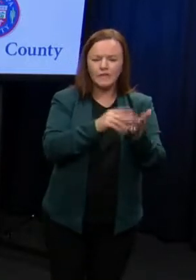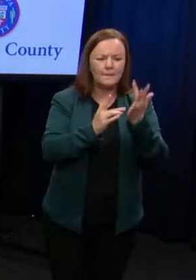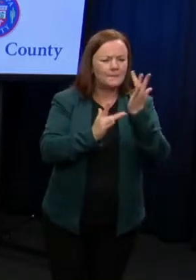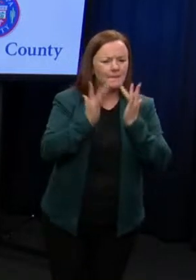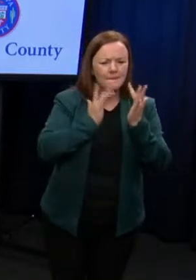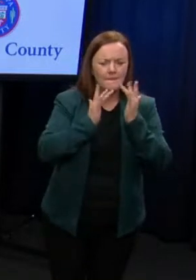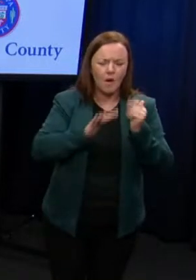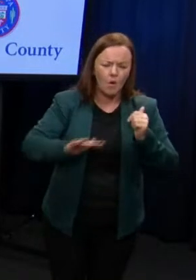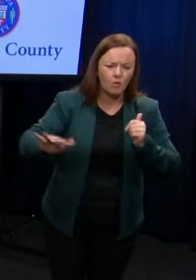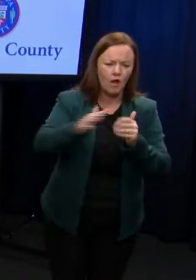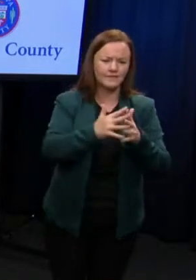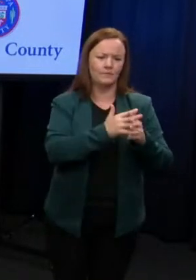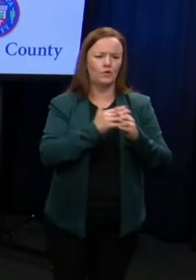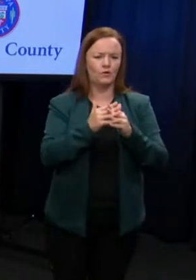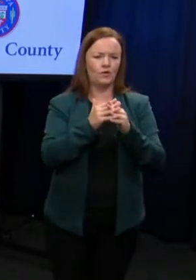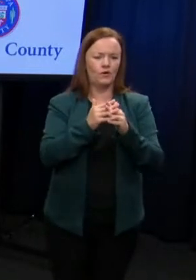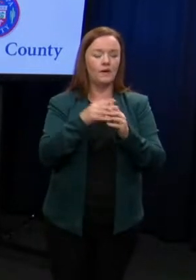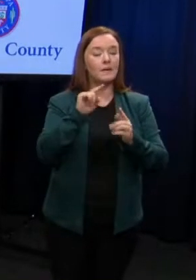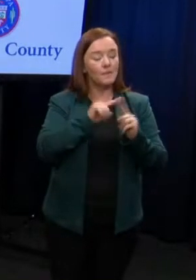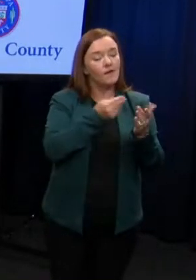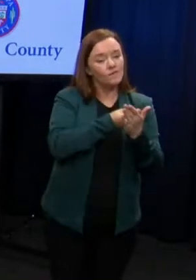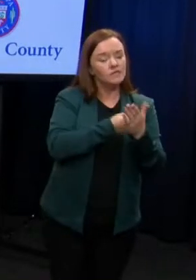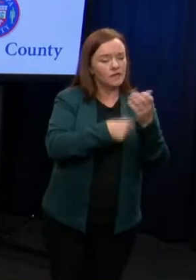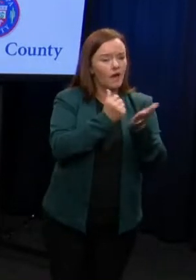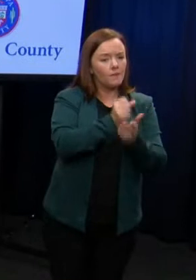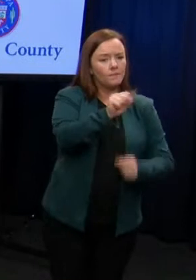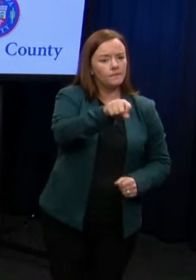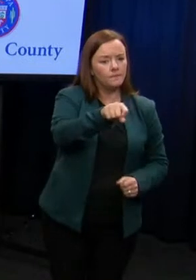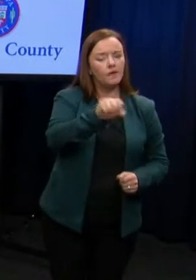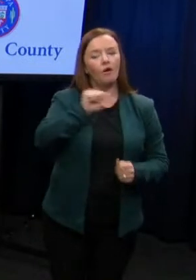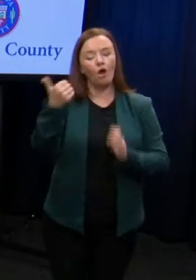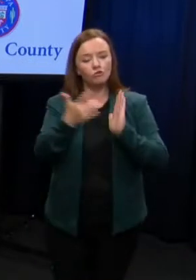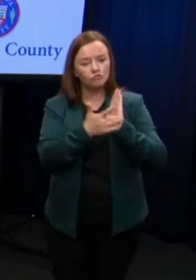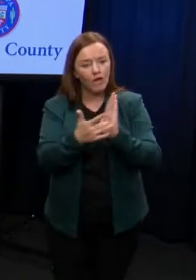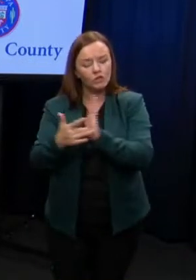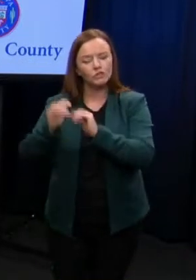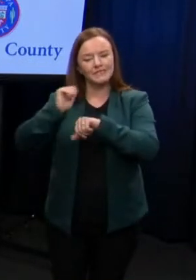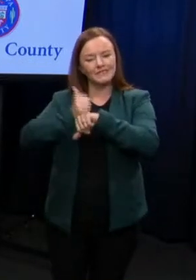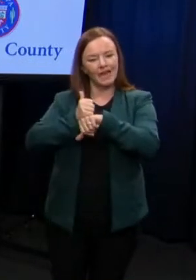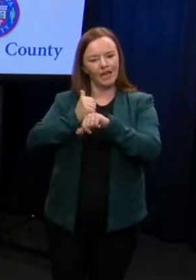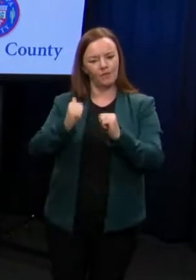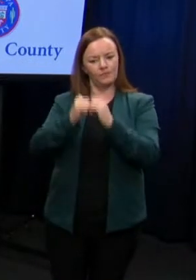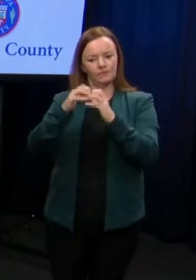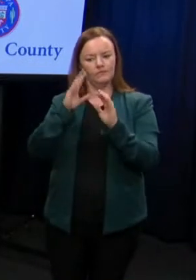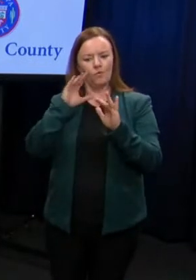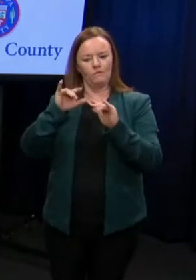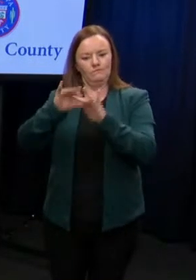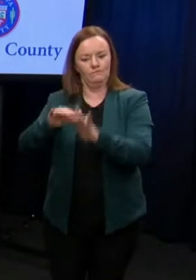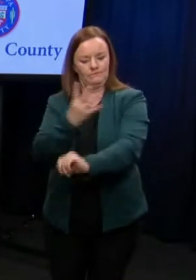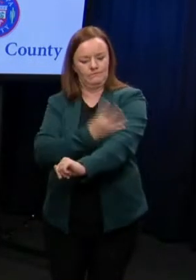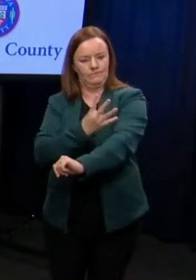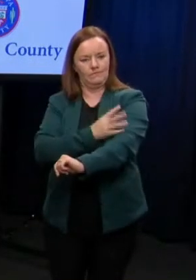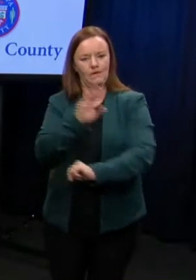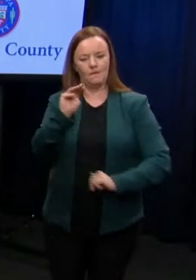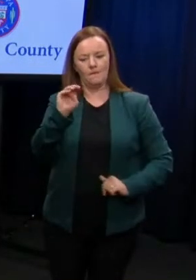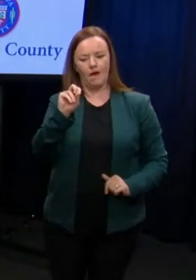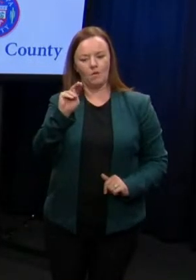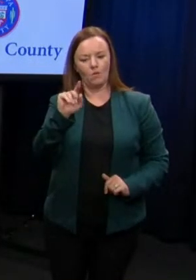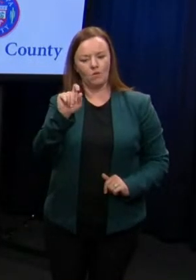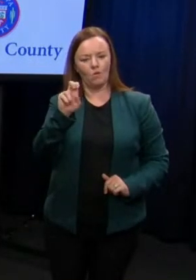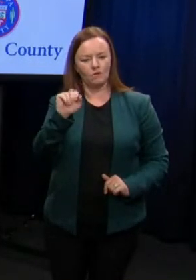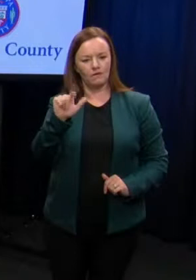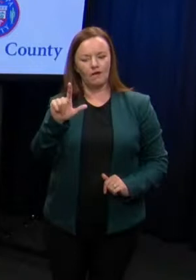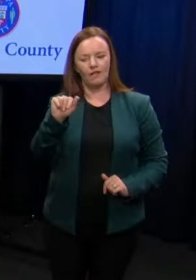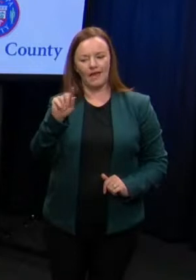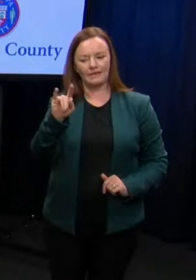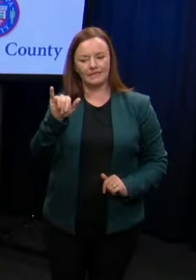funding certainly helps, and all the other strategies we're doing, setting up these monoclonal antibody infusion centers, getting volunteers to help